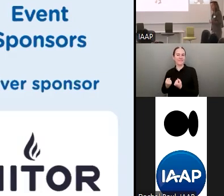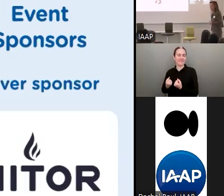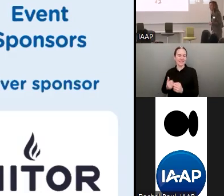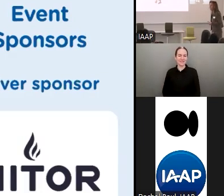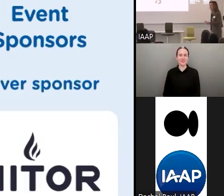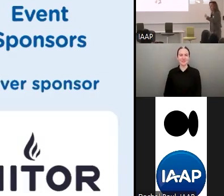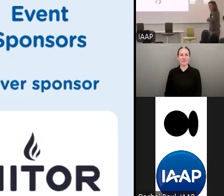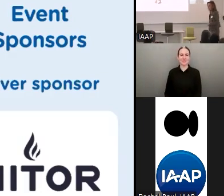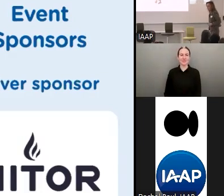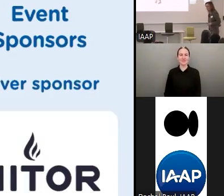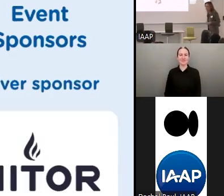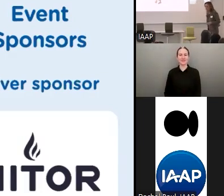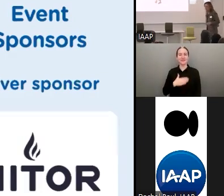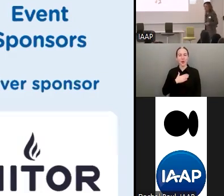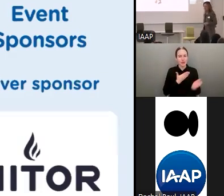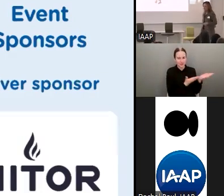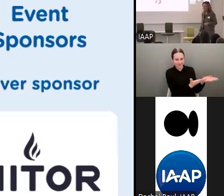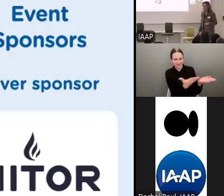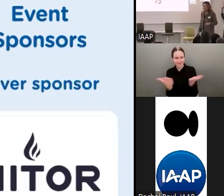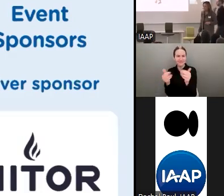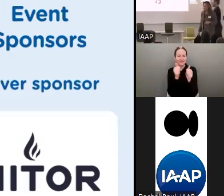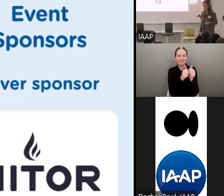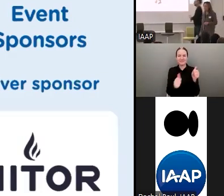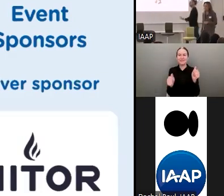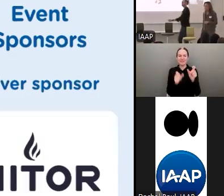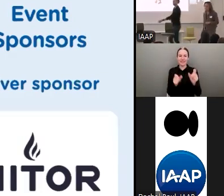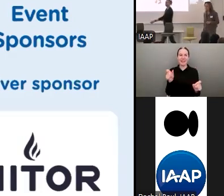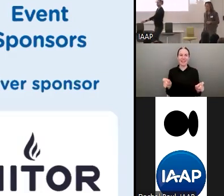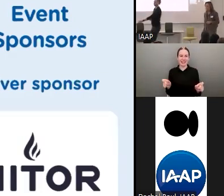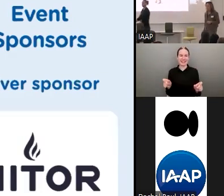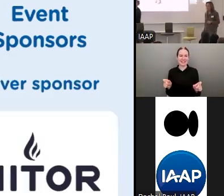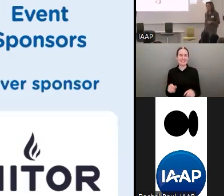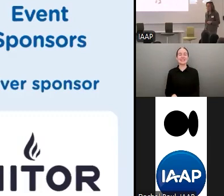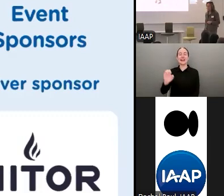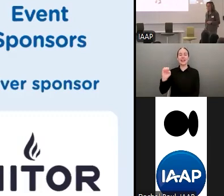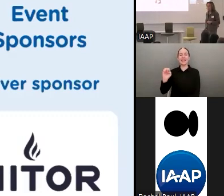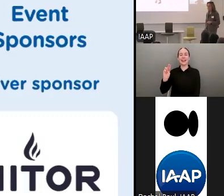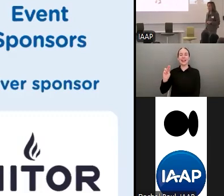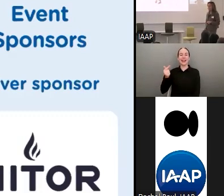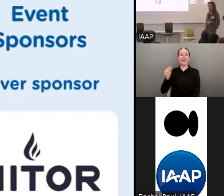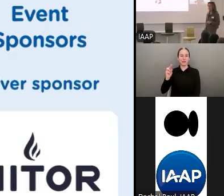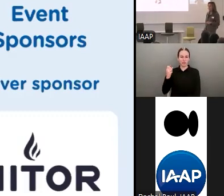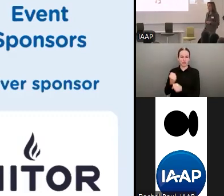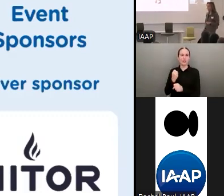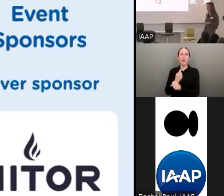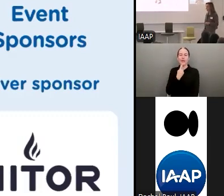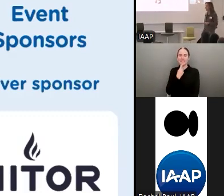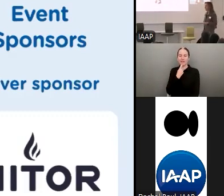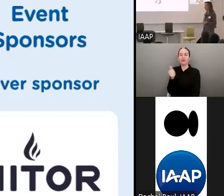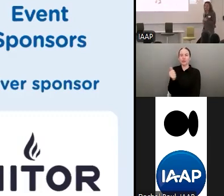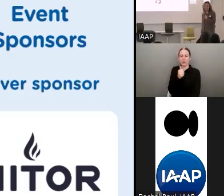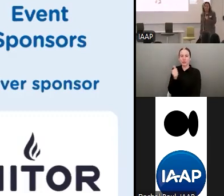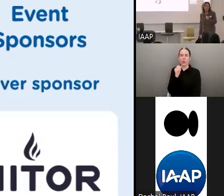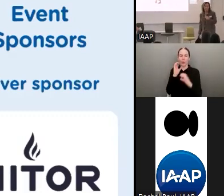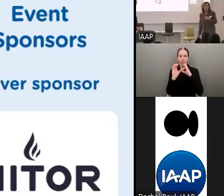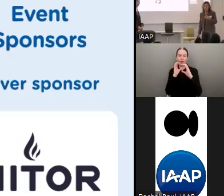please welcome on stage. We have Eetu Komsi from the Finnish Transport and Communication Agency Traficom, which